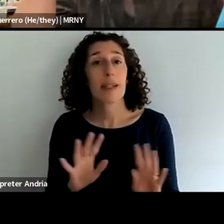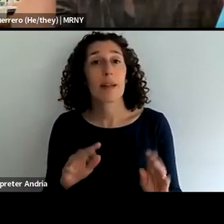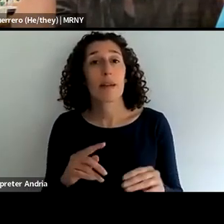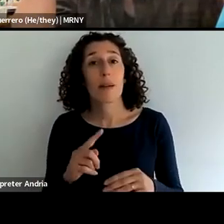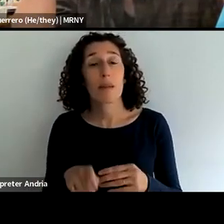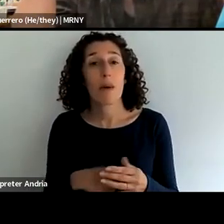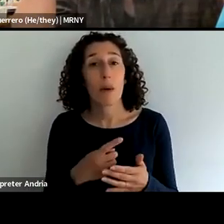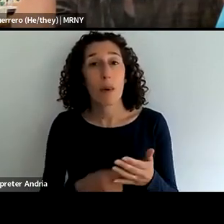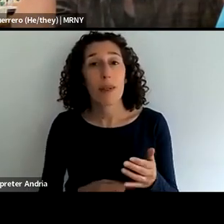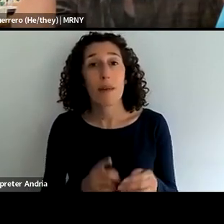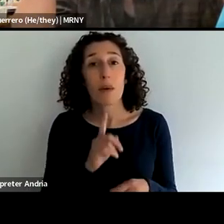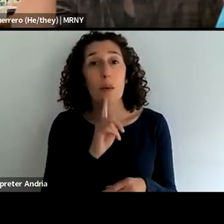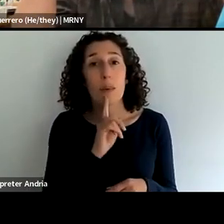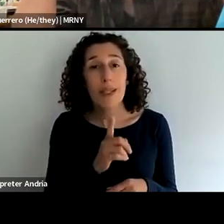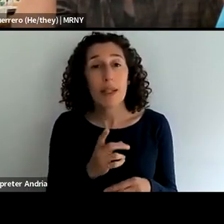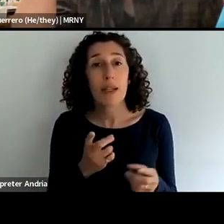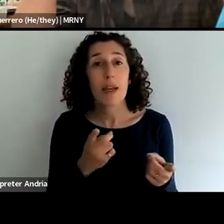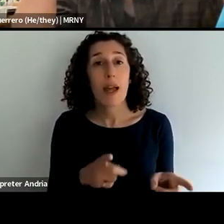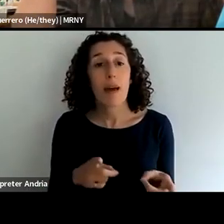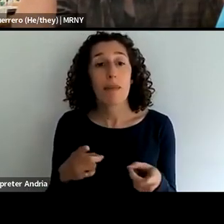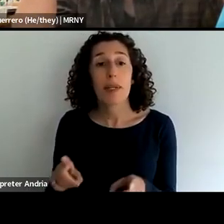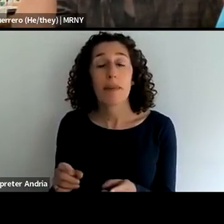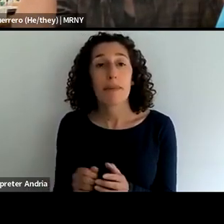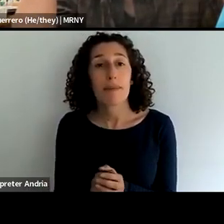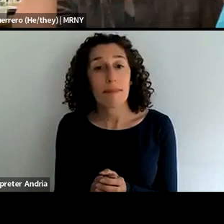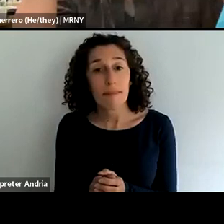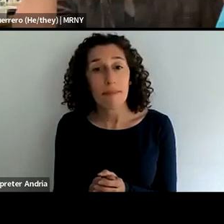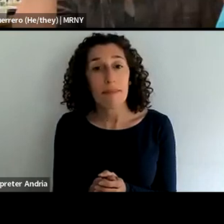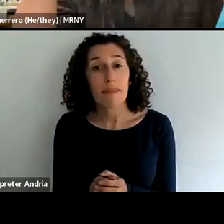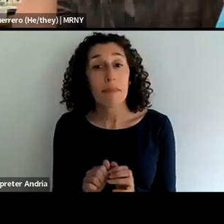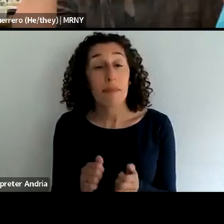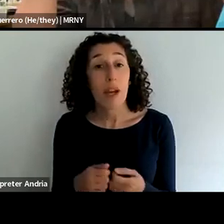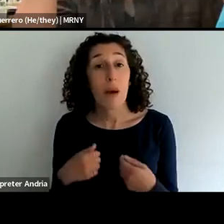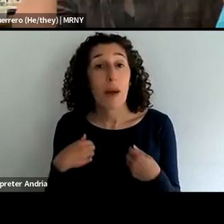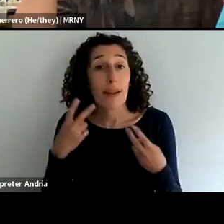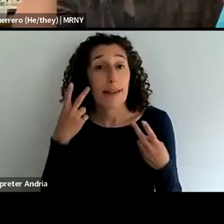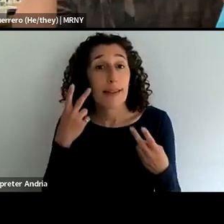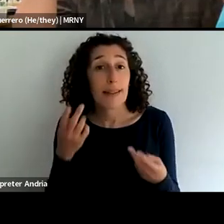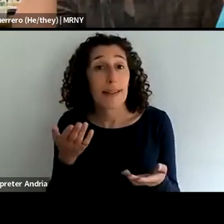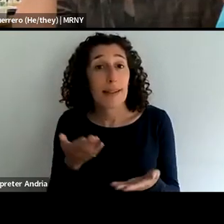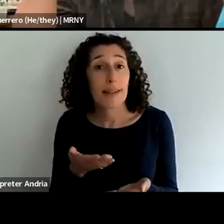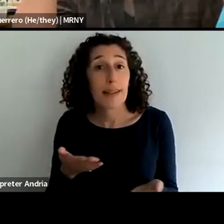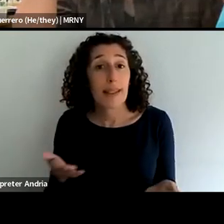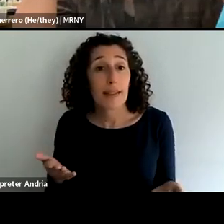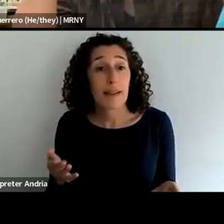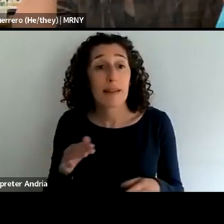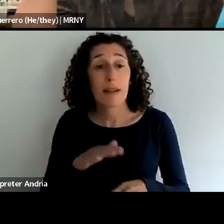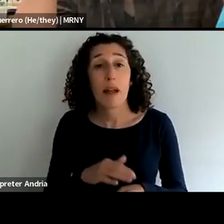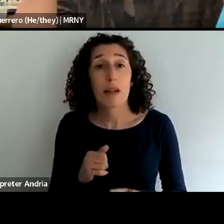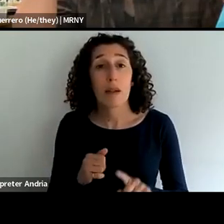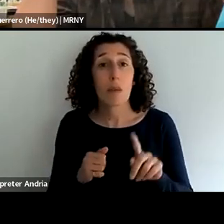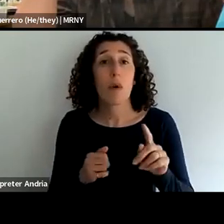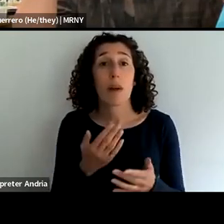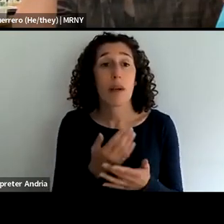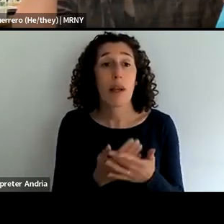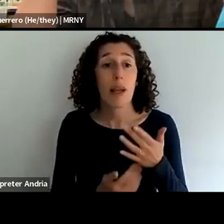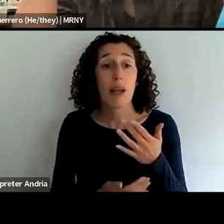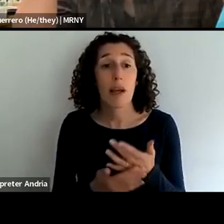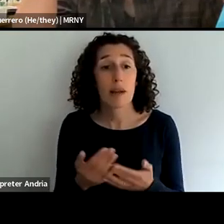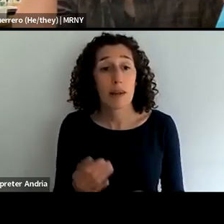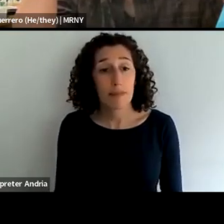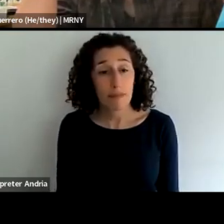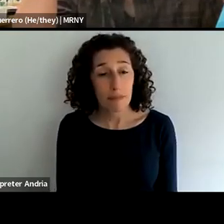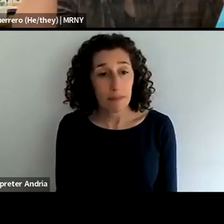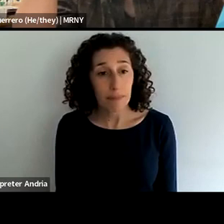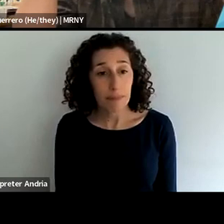happening. And the way that I see things, I mean, there's a number of things. On the one hand, I'll speak